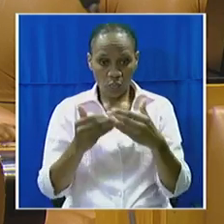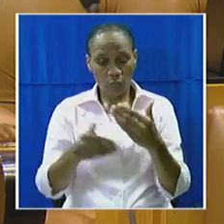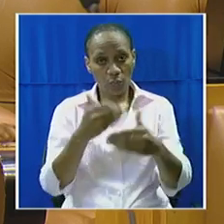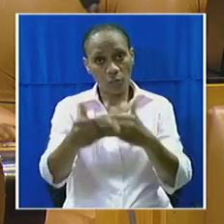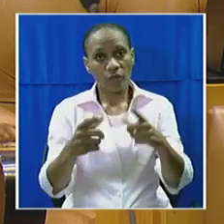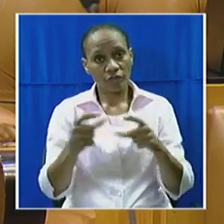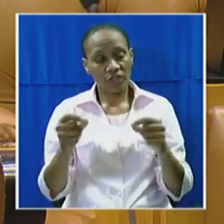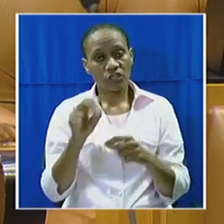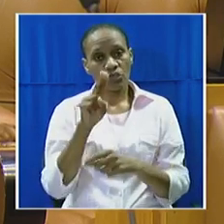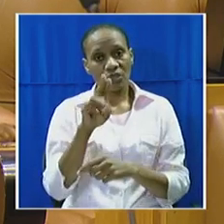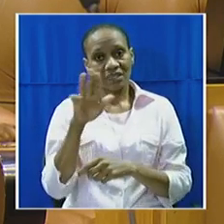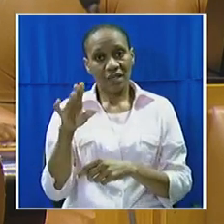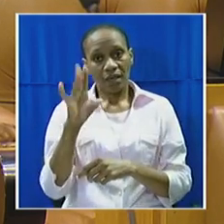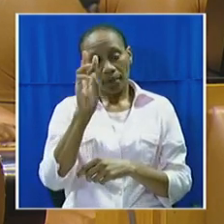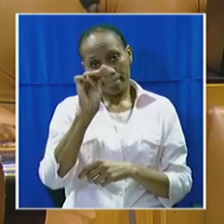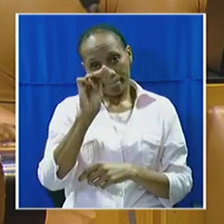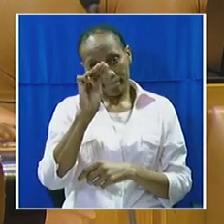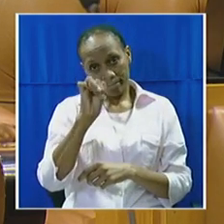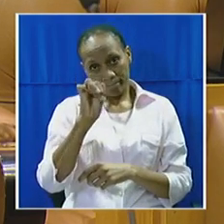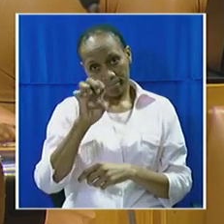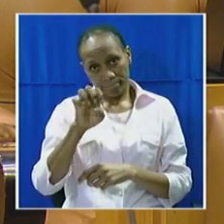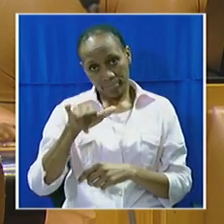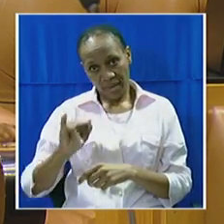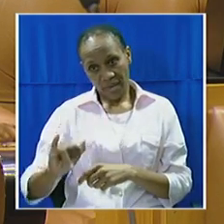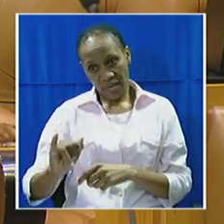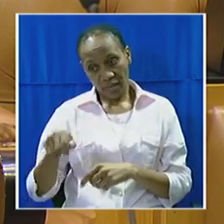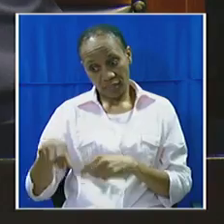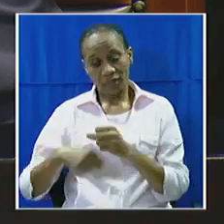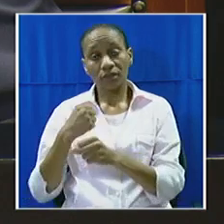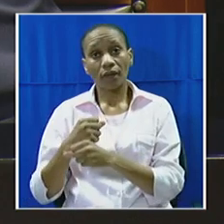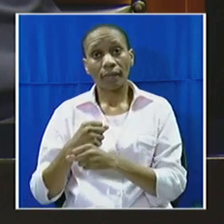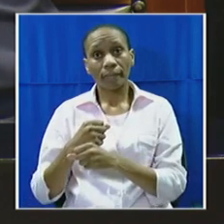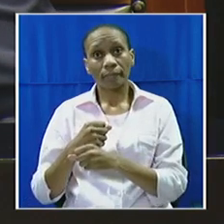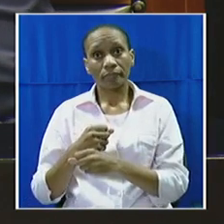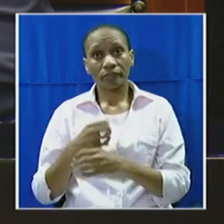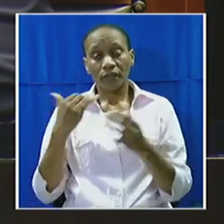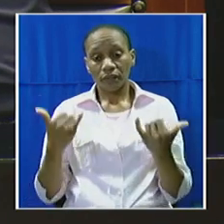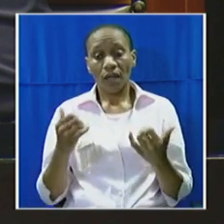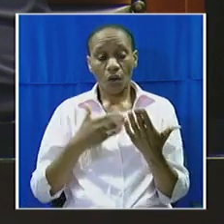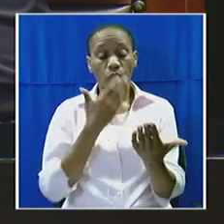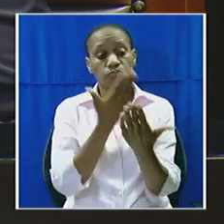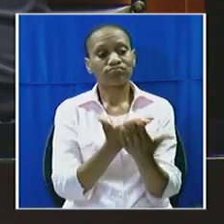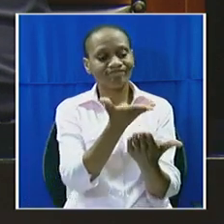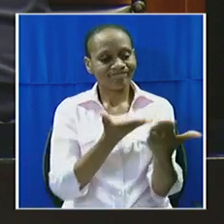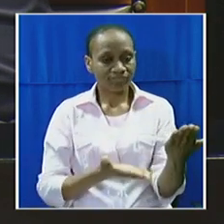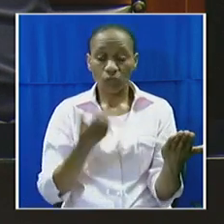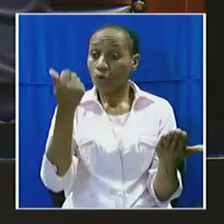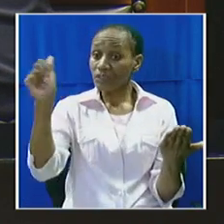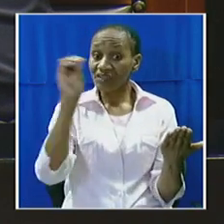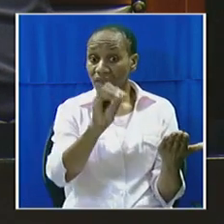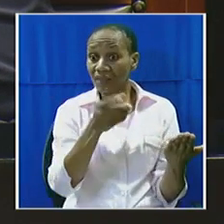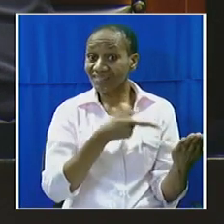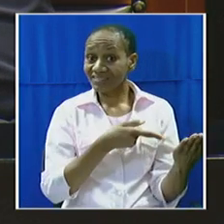by the 29th of May, 2020. Okay. I now put the motion. Are there any